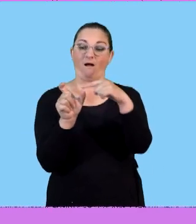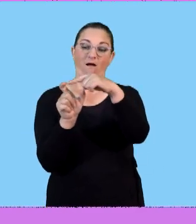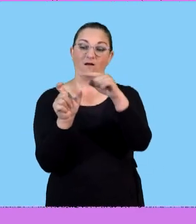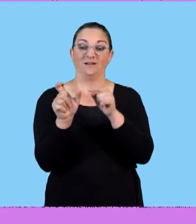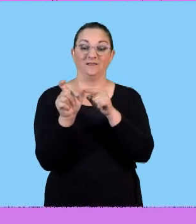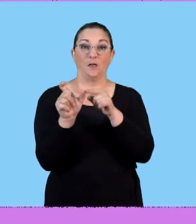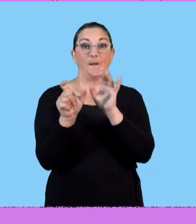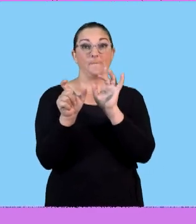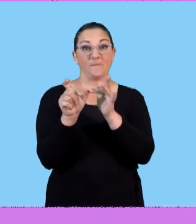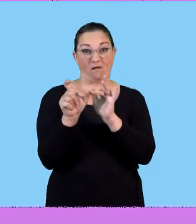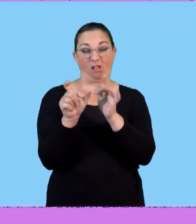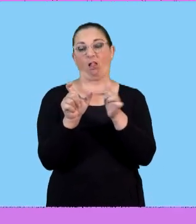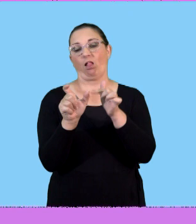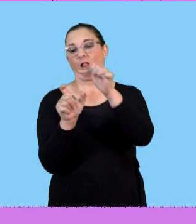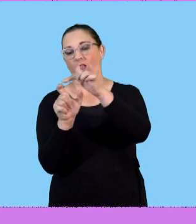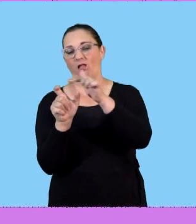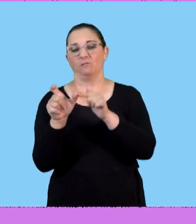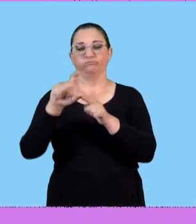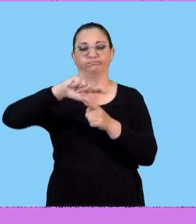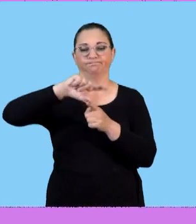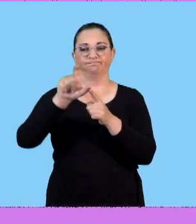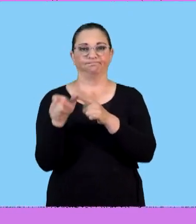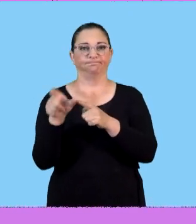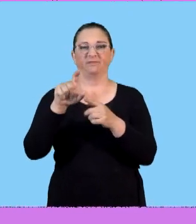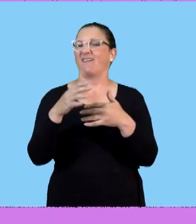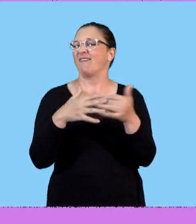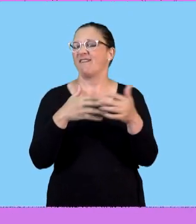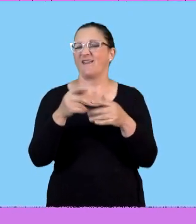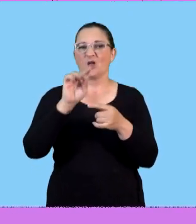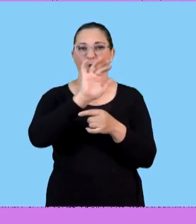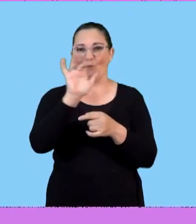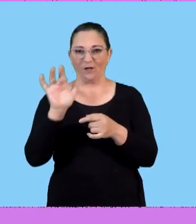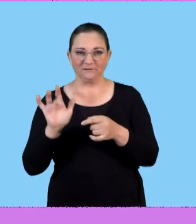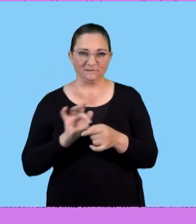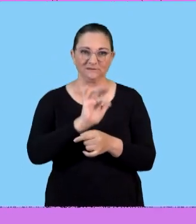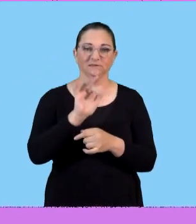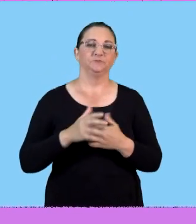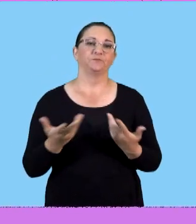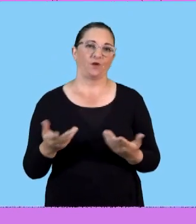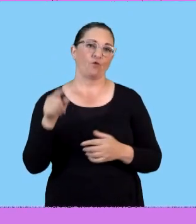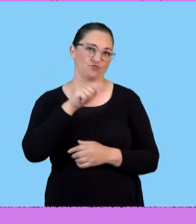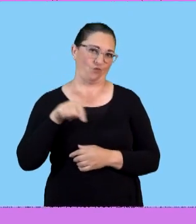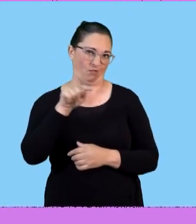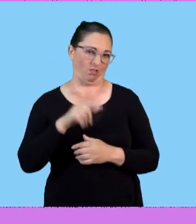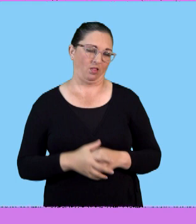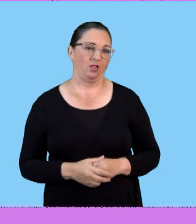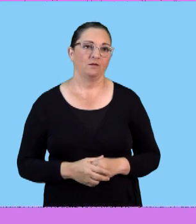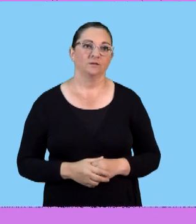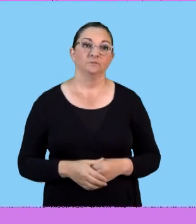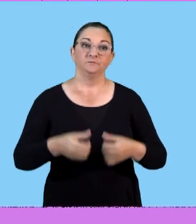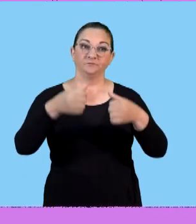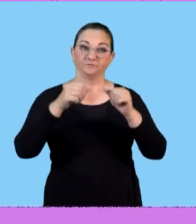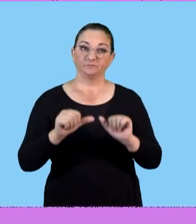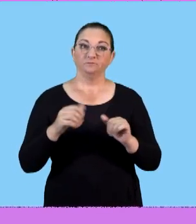distance from the center of the circle to any point on that circumference of the circle, right? We